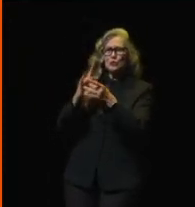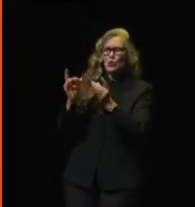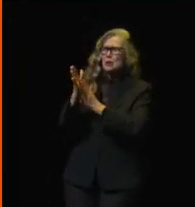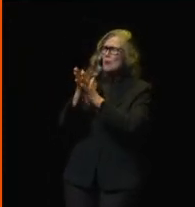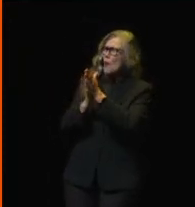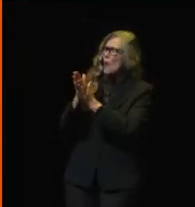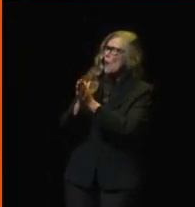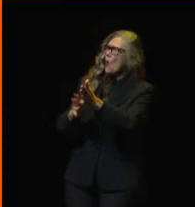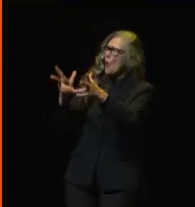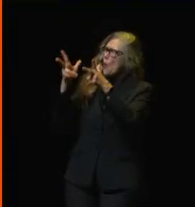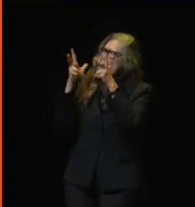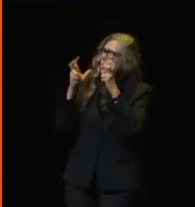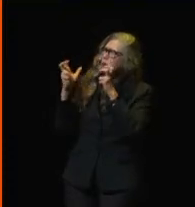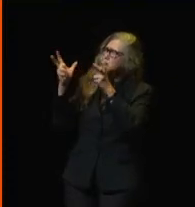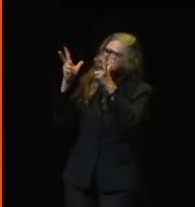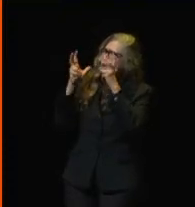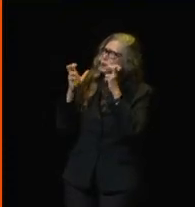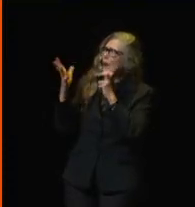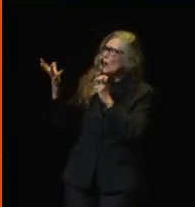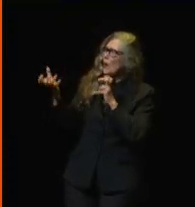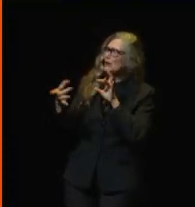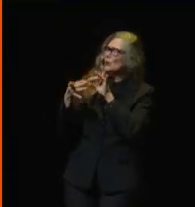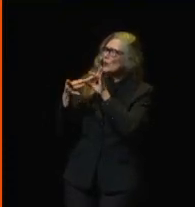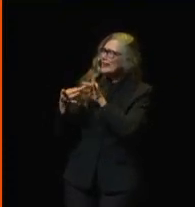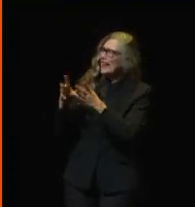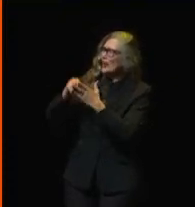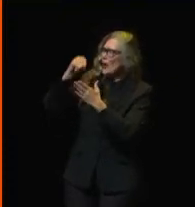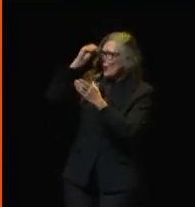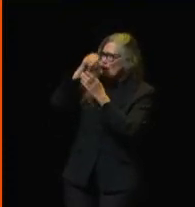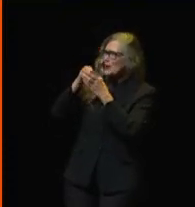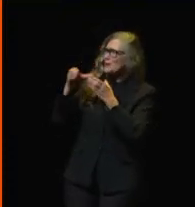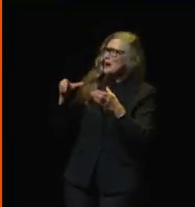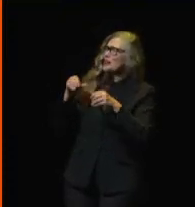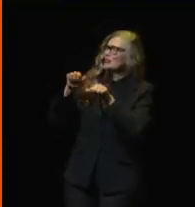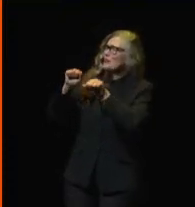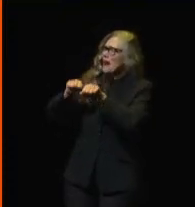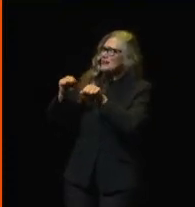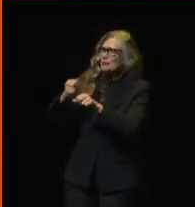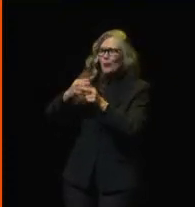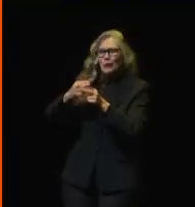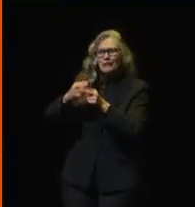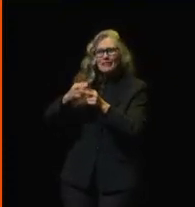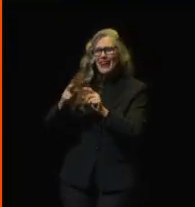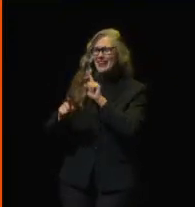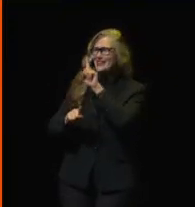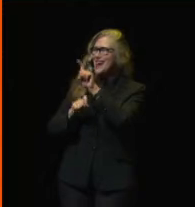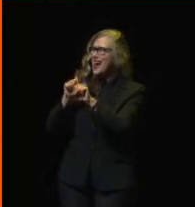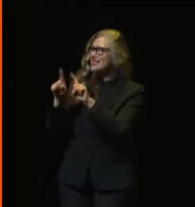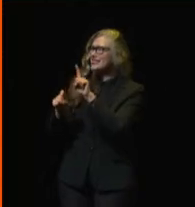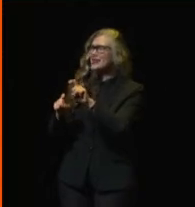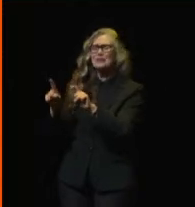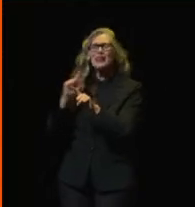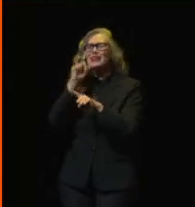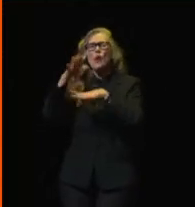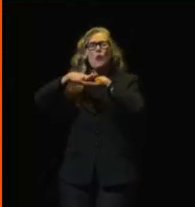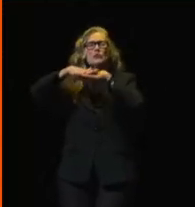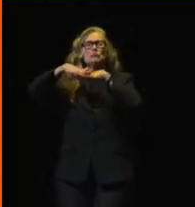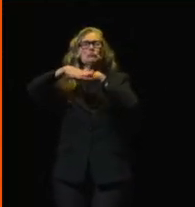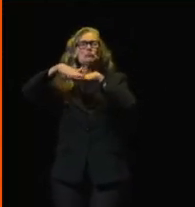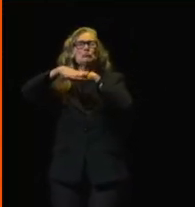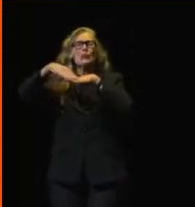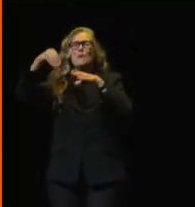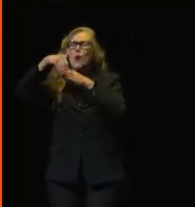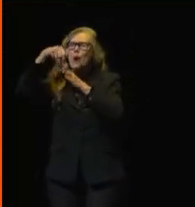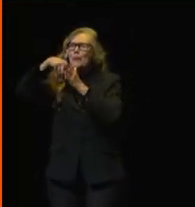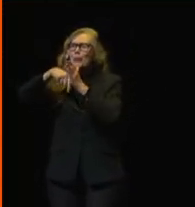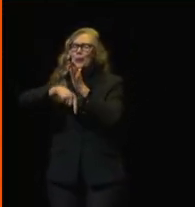them as he could in these brief interactions, and asking them questions that instantly moved beyond small talk. People wanted